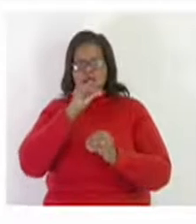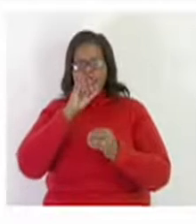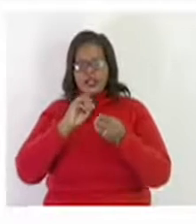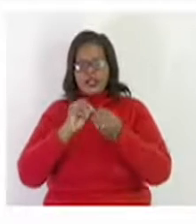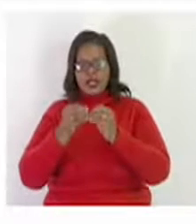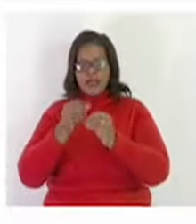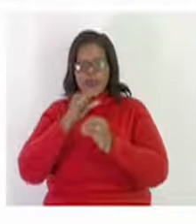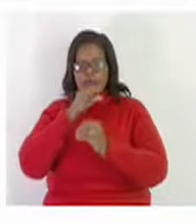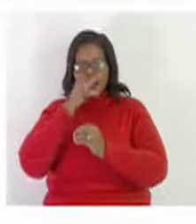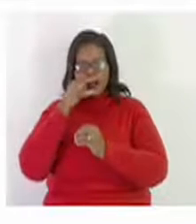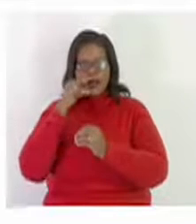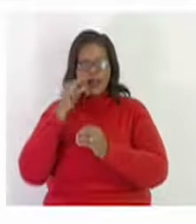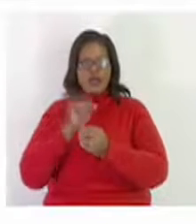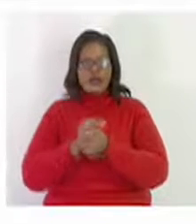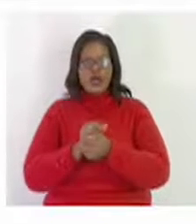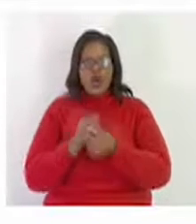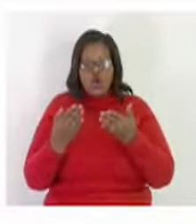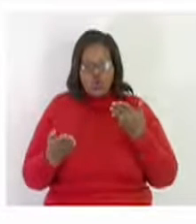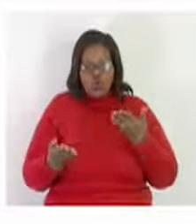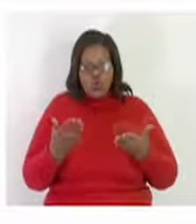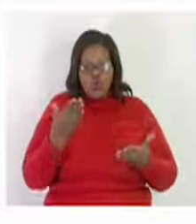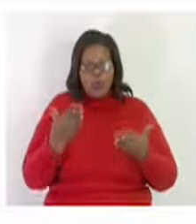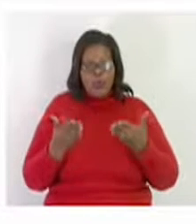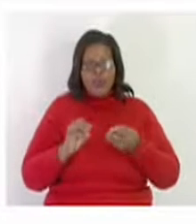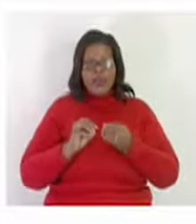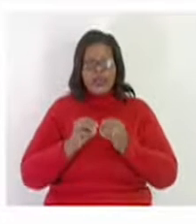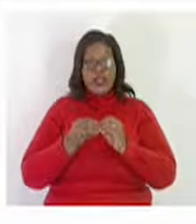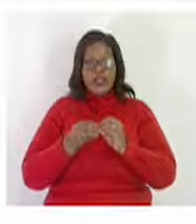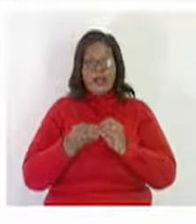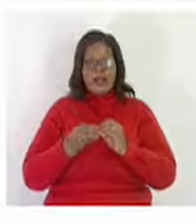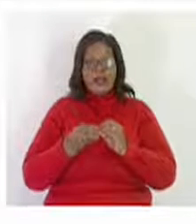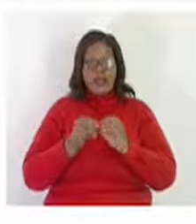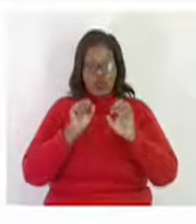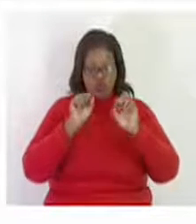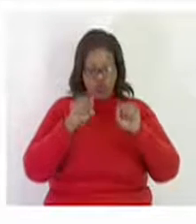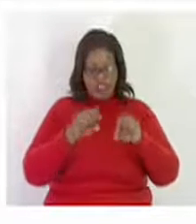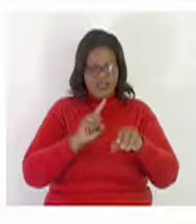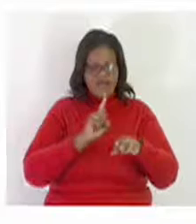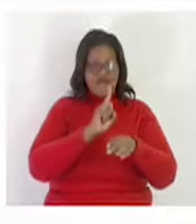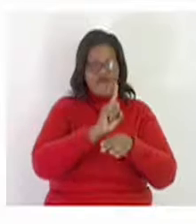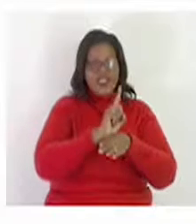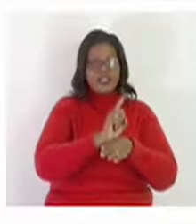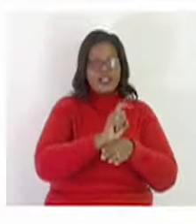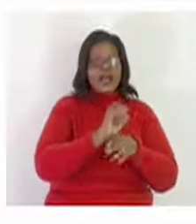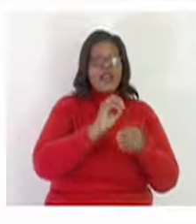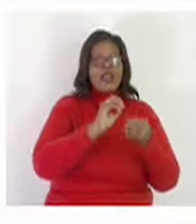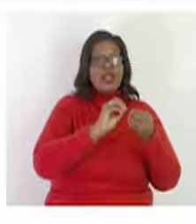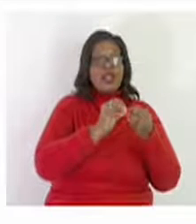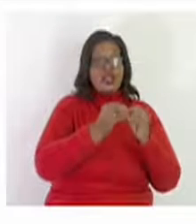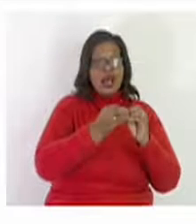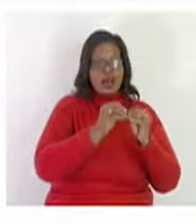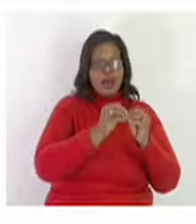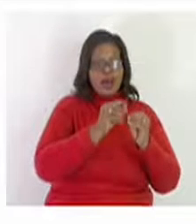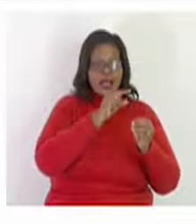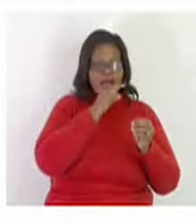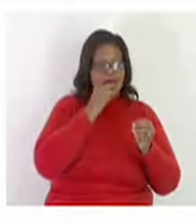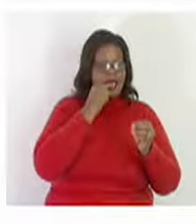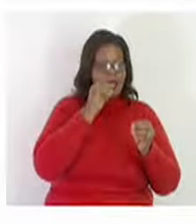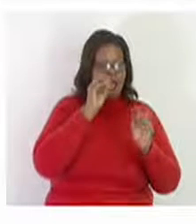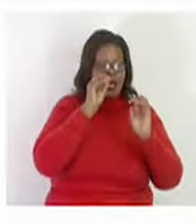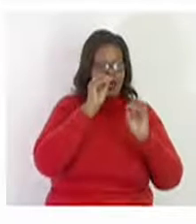this number is to make sure you write the number written in word to write it in